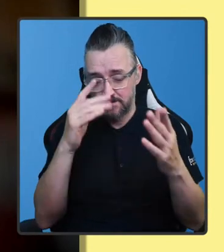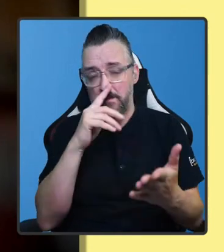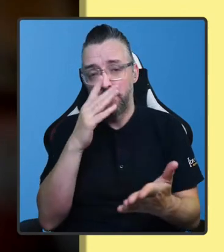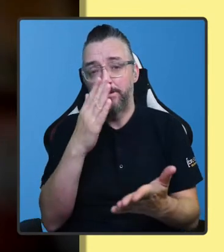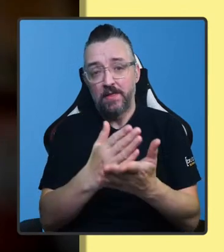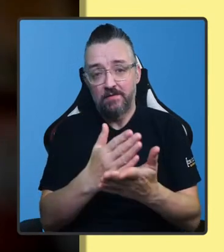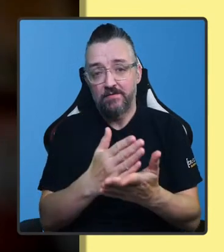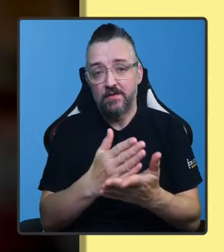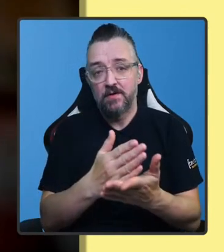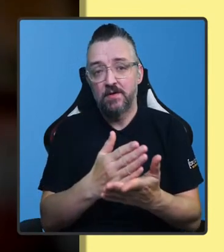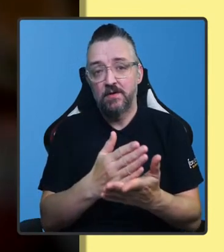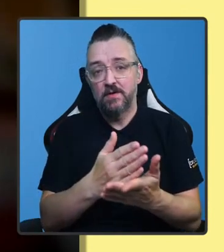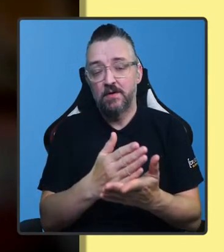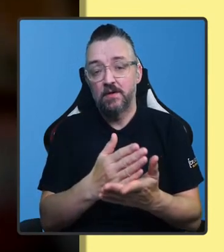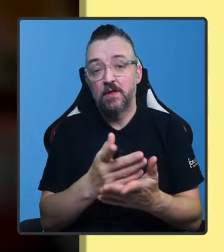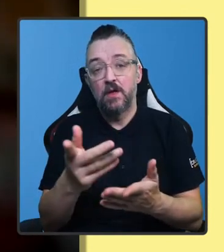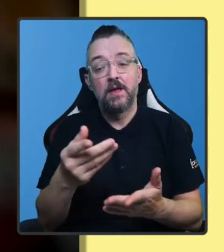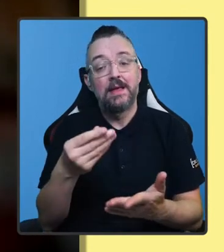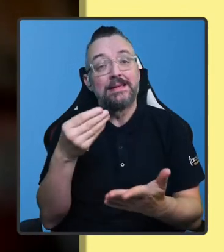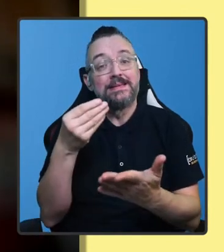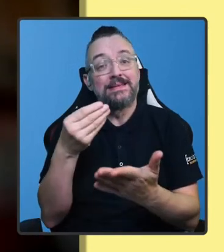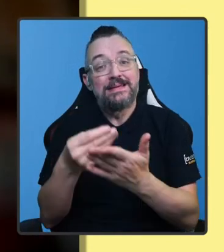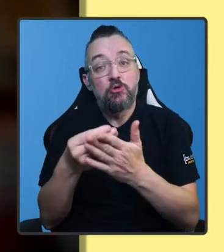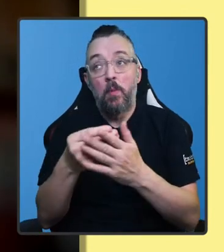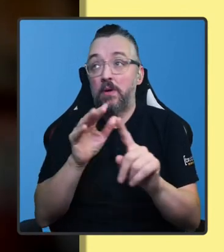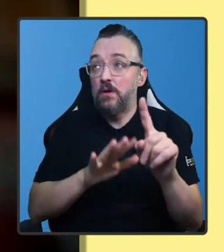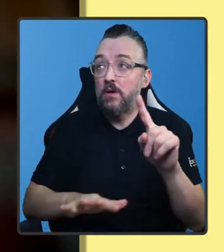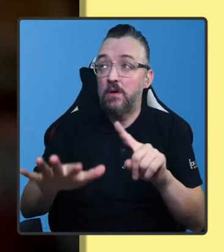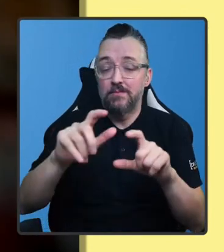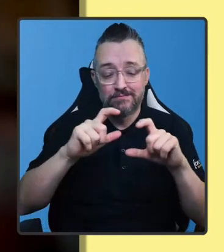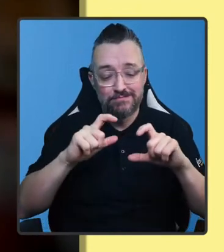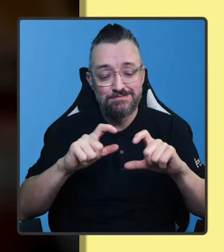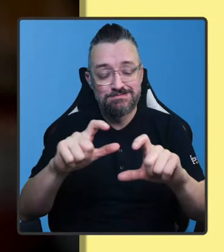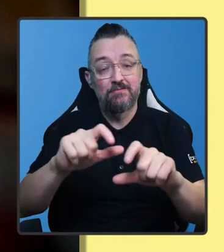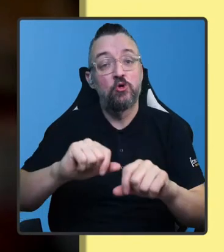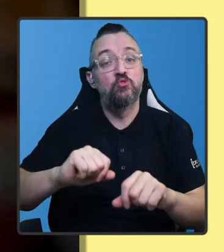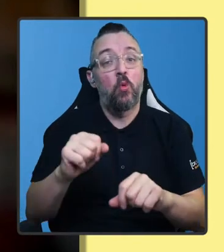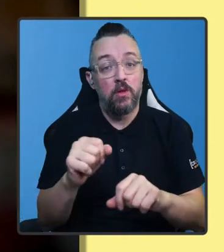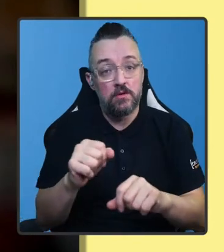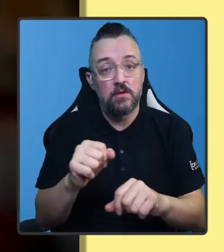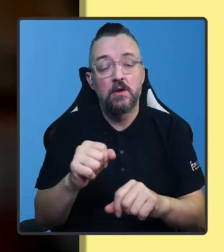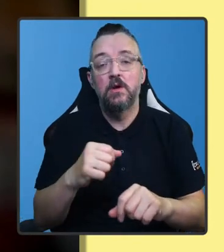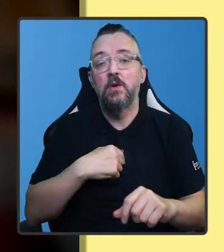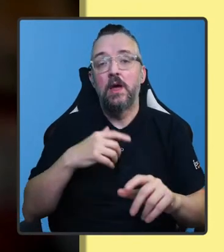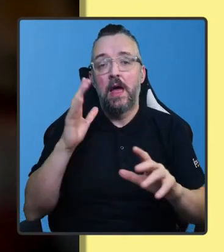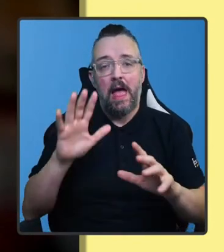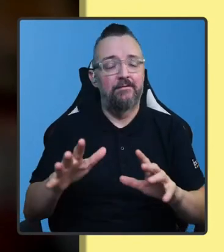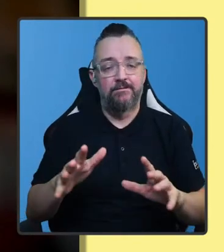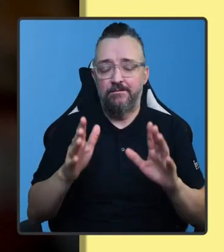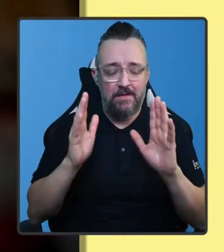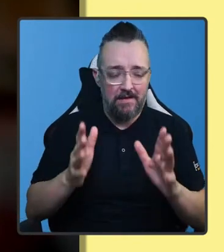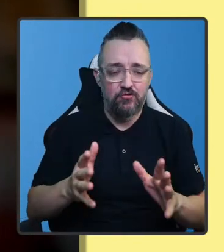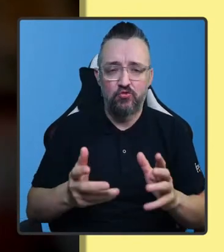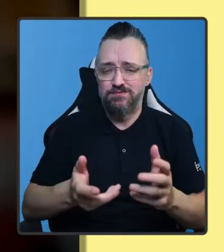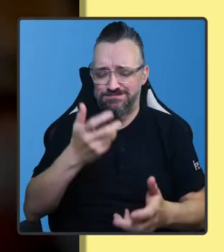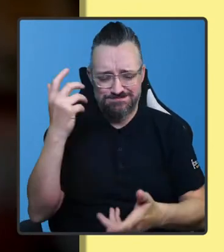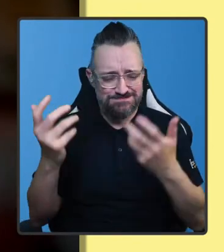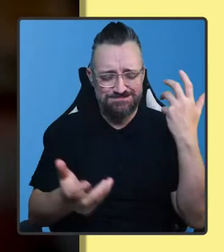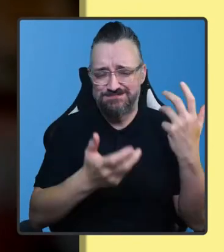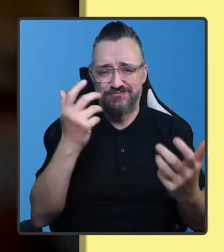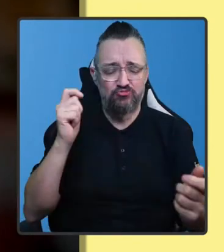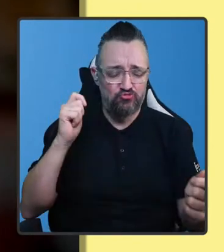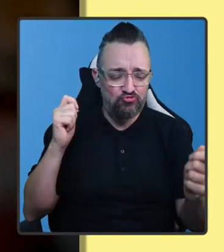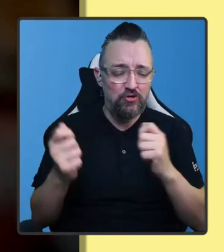the country's economic stability and financial well-being, we need to overhaul historic and systemic practices